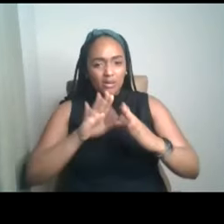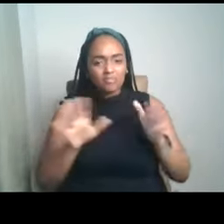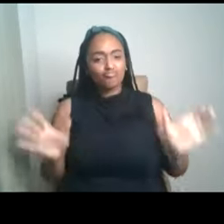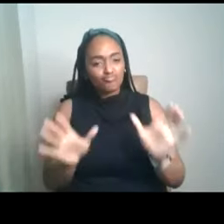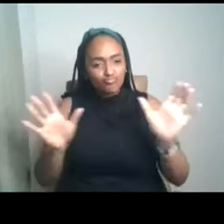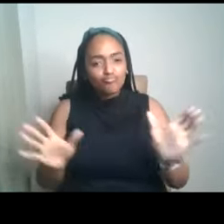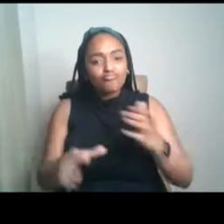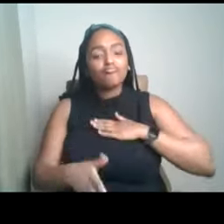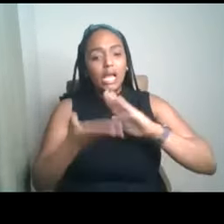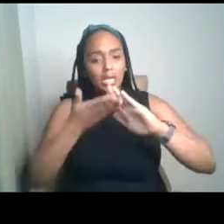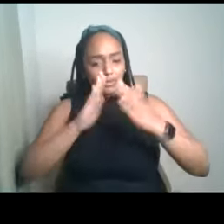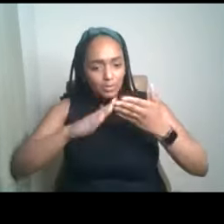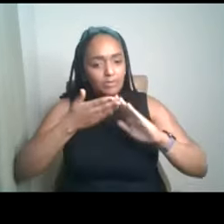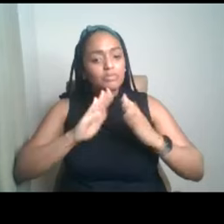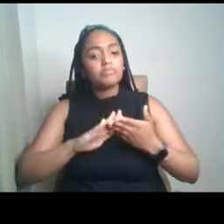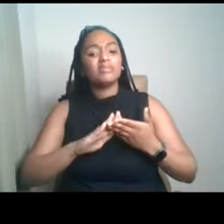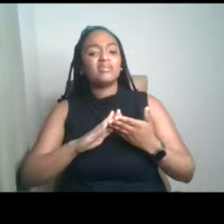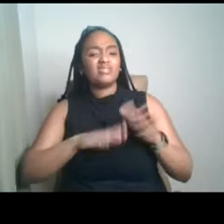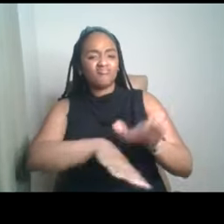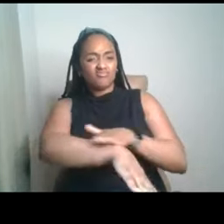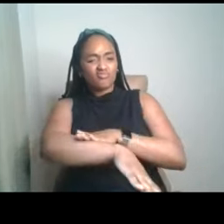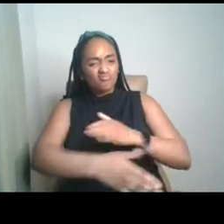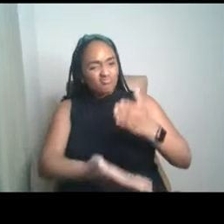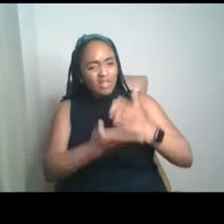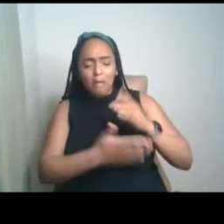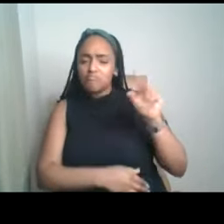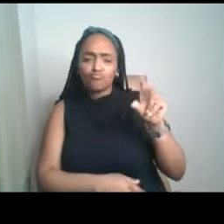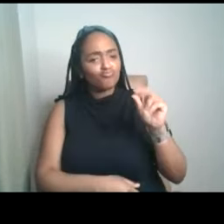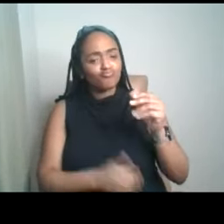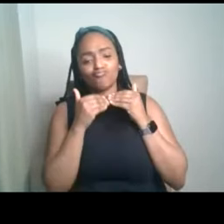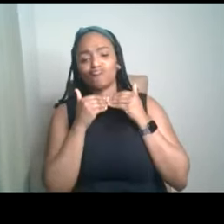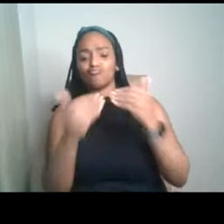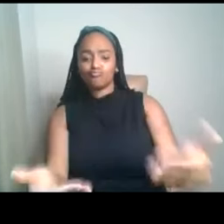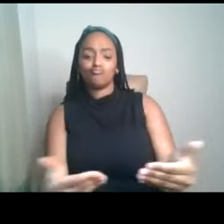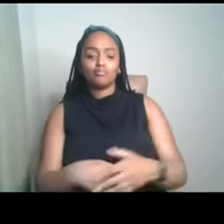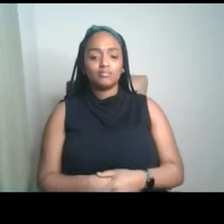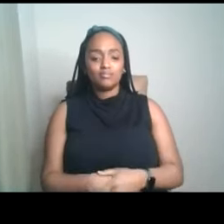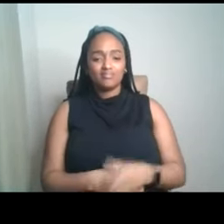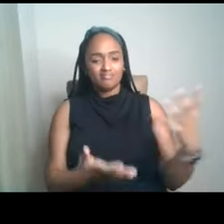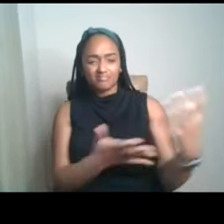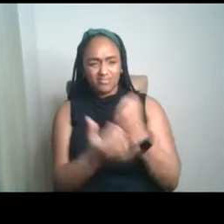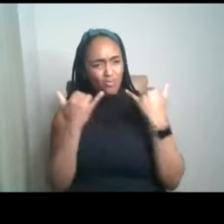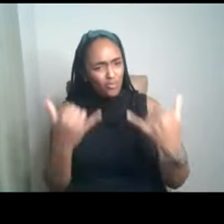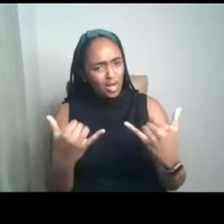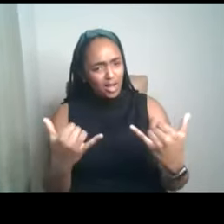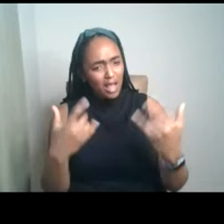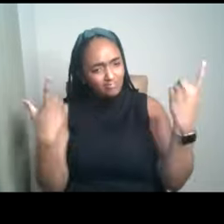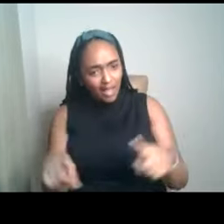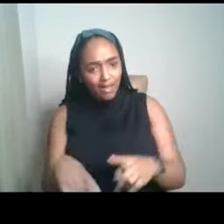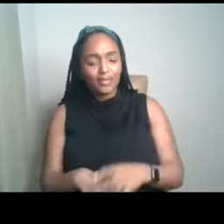be lifting you up. I will never slow down. I will never slow down. No better time than now. No better time than now. I'm not